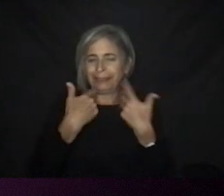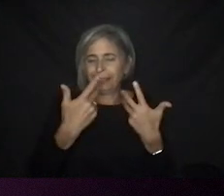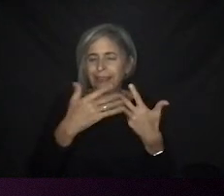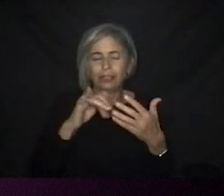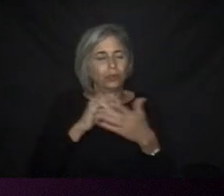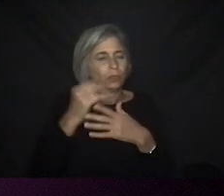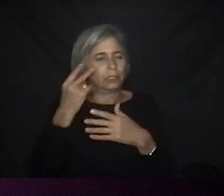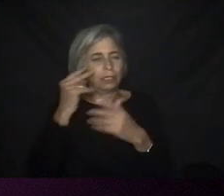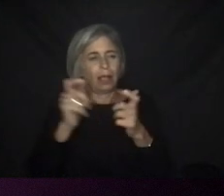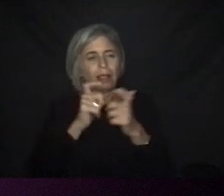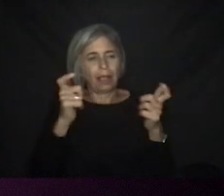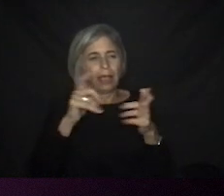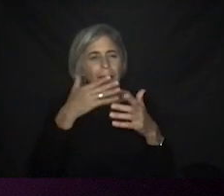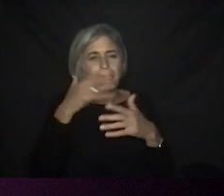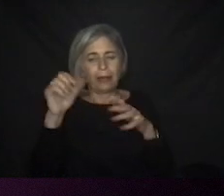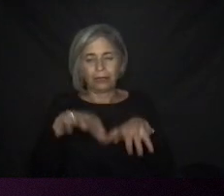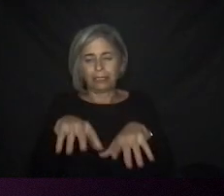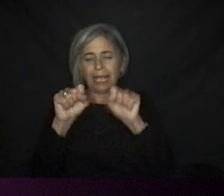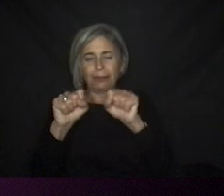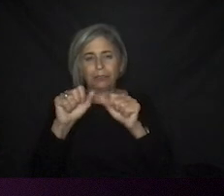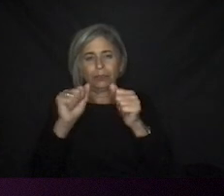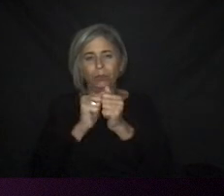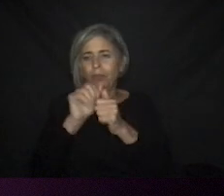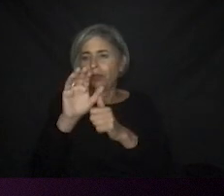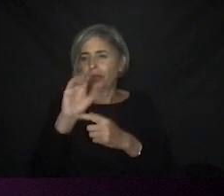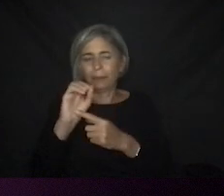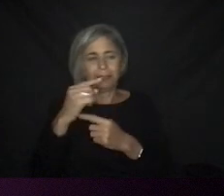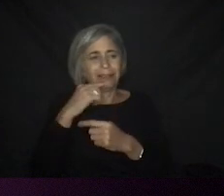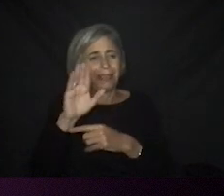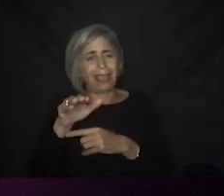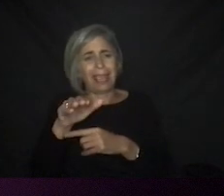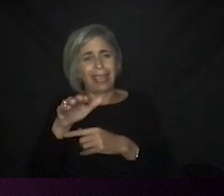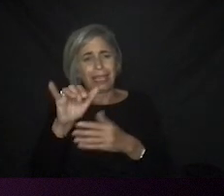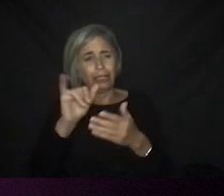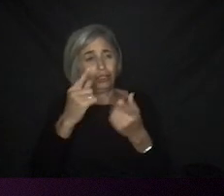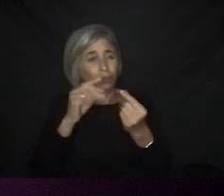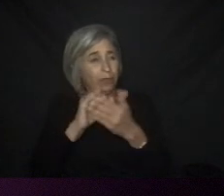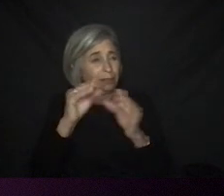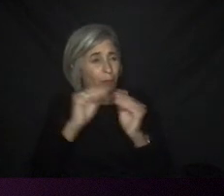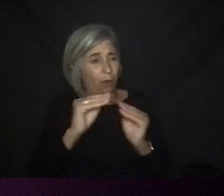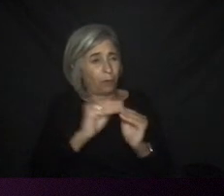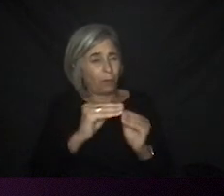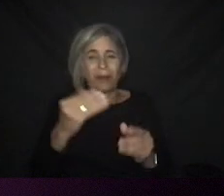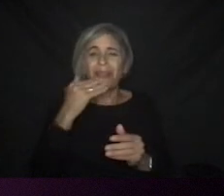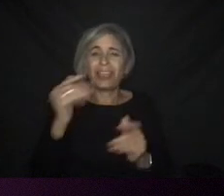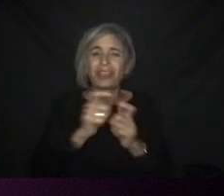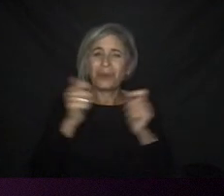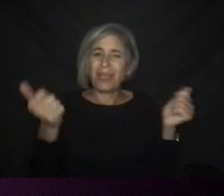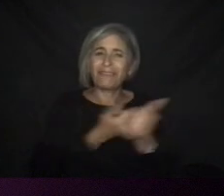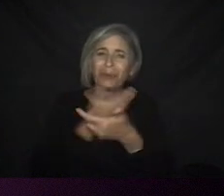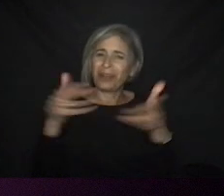see a lot better adoption in your company or like, hey, do this more, do this more. All right, thank you, everybody.